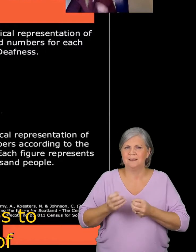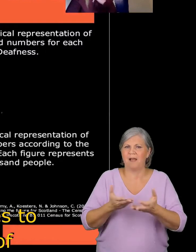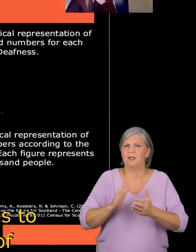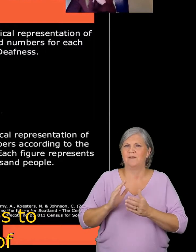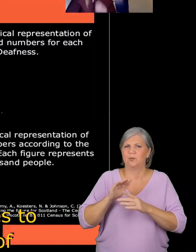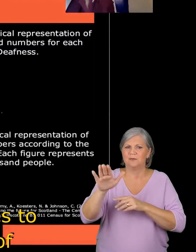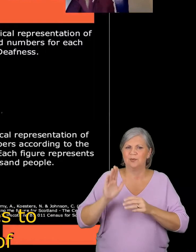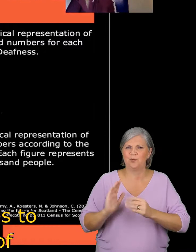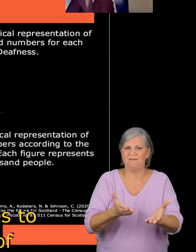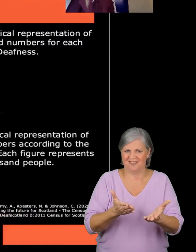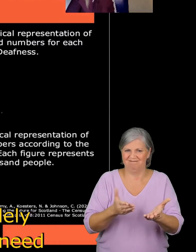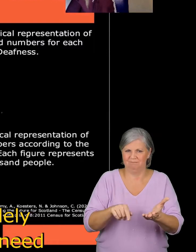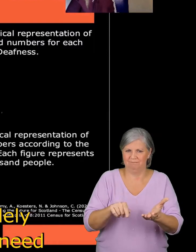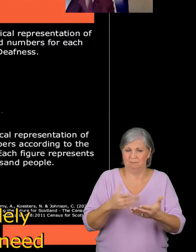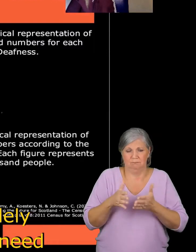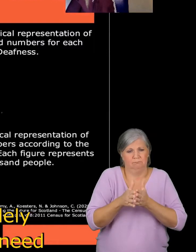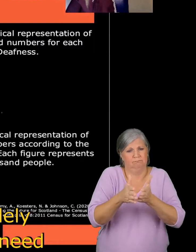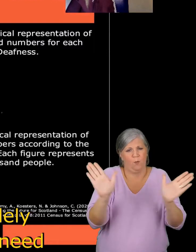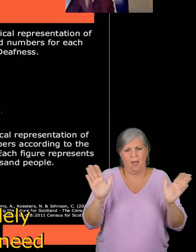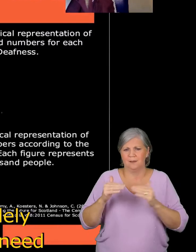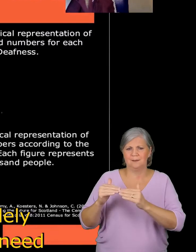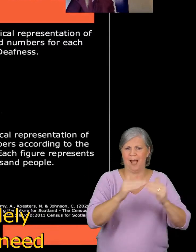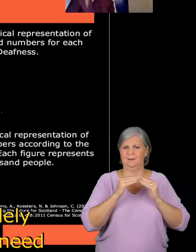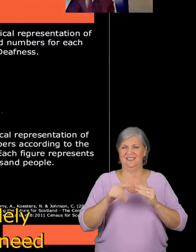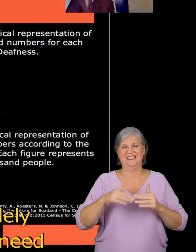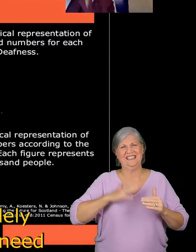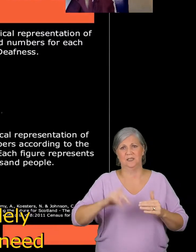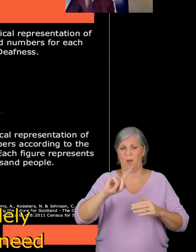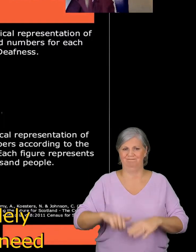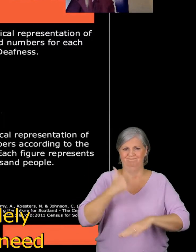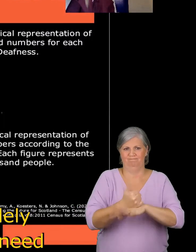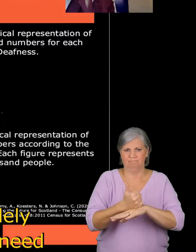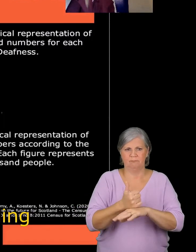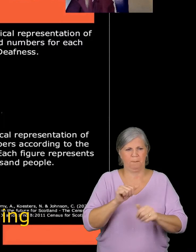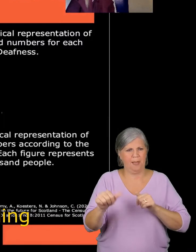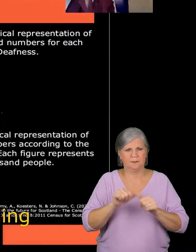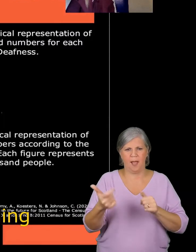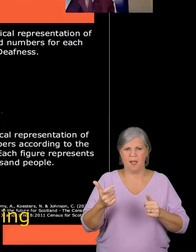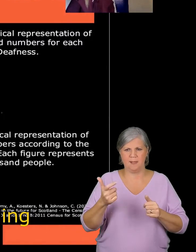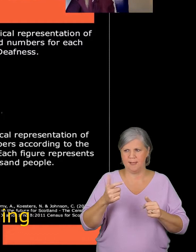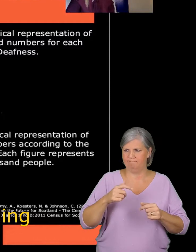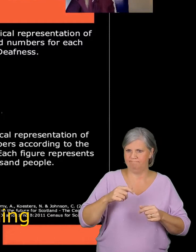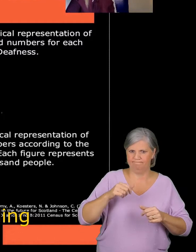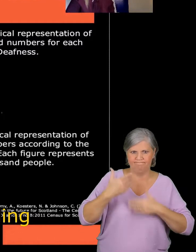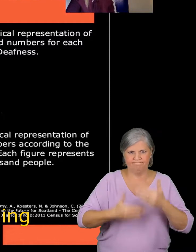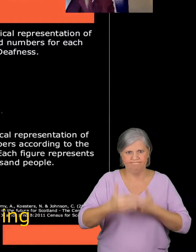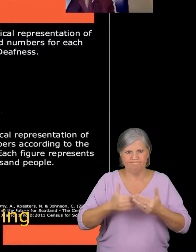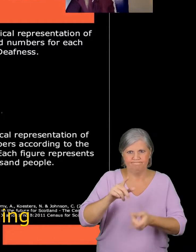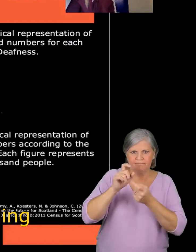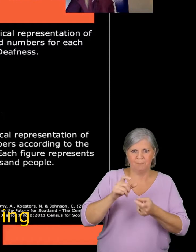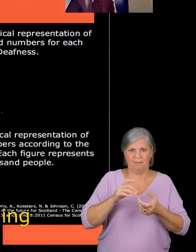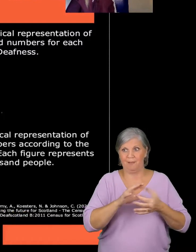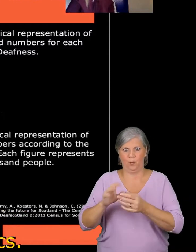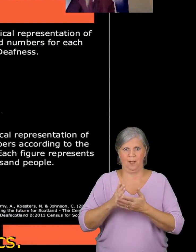when it comes to planning for the delivery of future services, and it's widely recognised that there is a need to establish better reporting